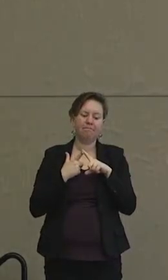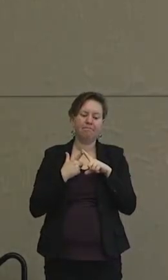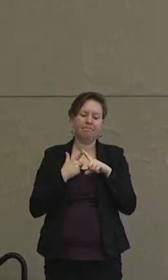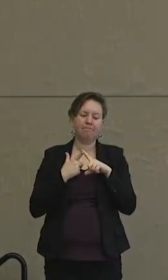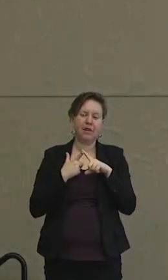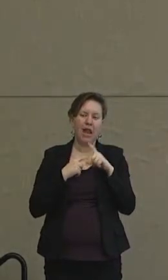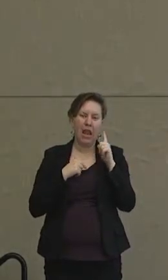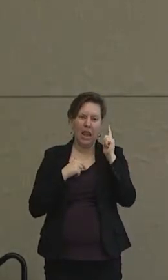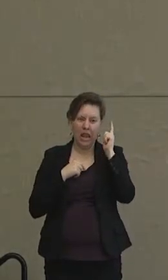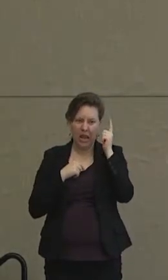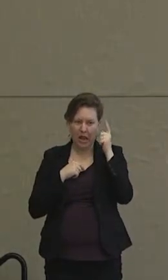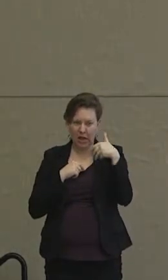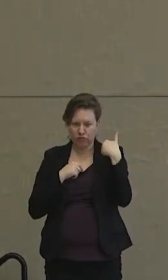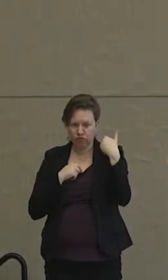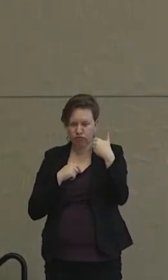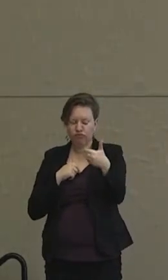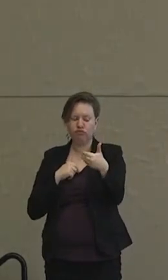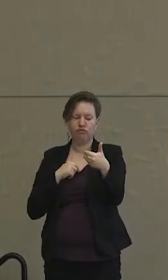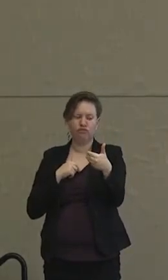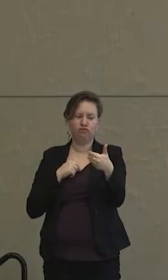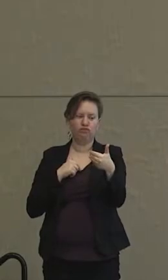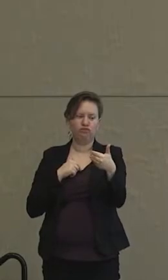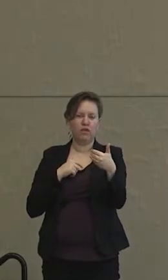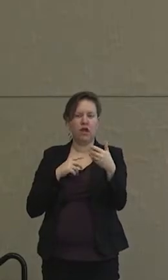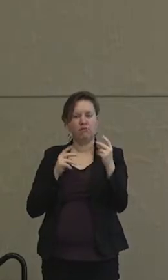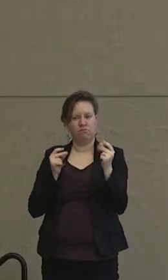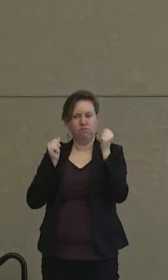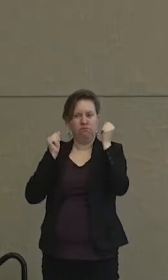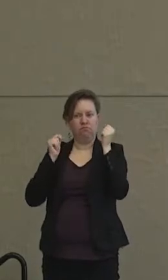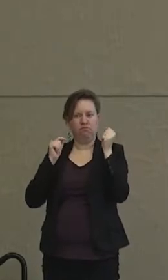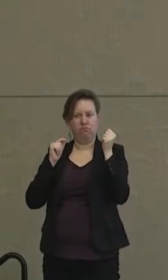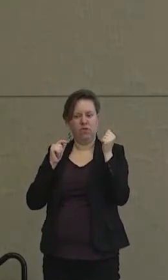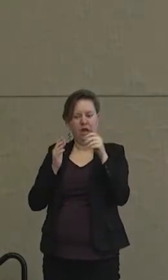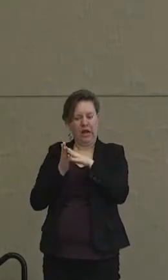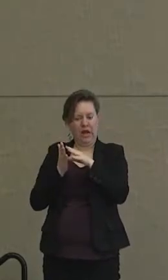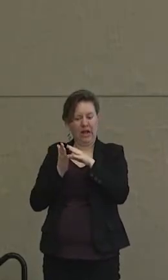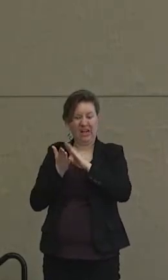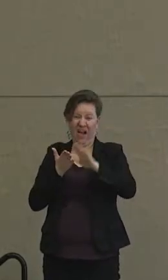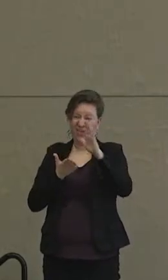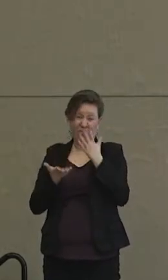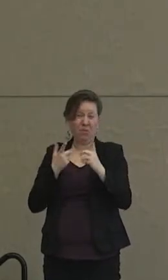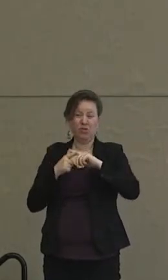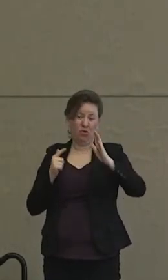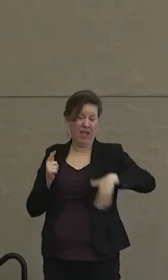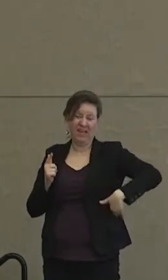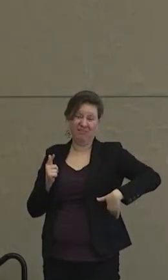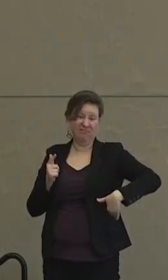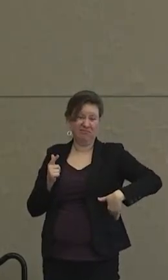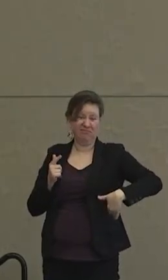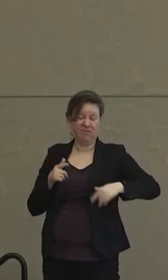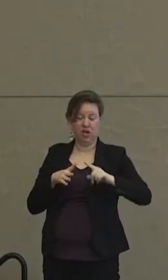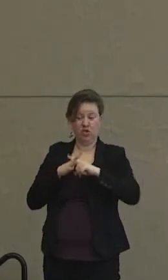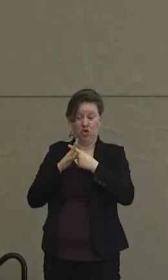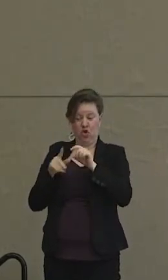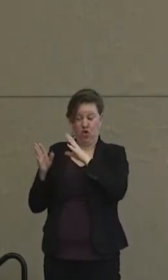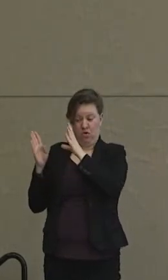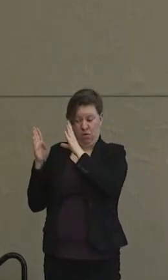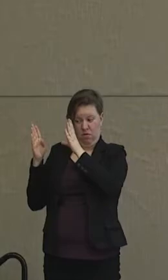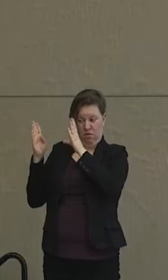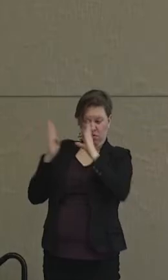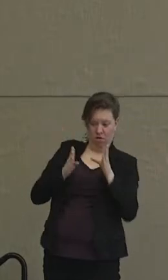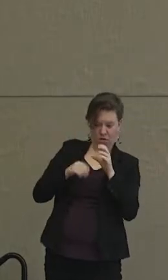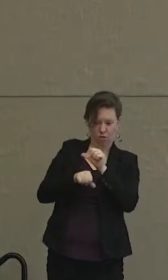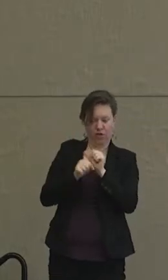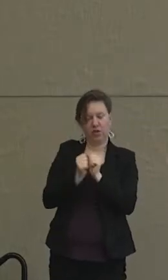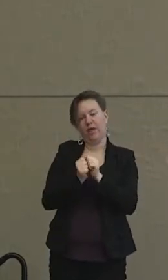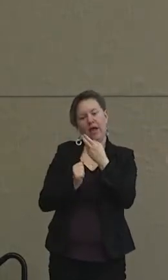And then later on, kind of quickly learned that college is probably too late. Mm-hmm. Started working with high schools and the